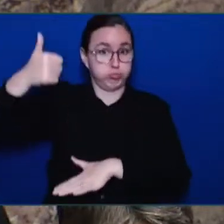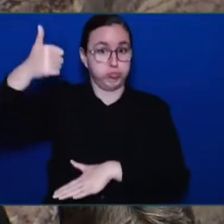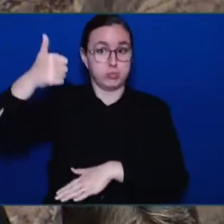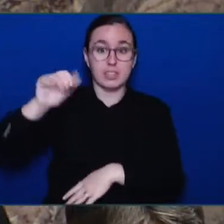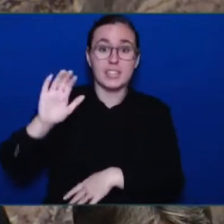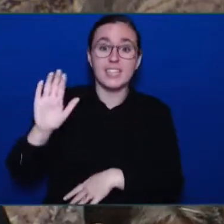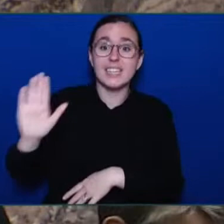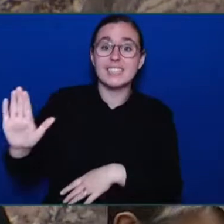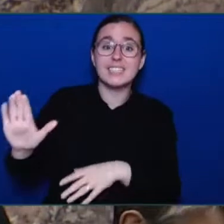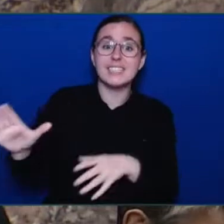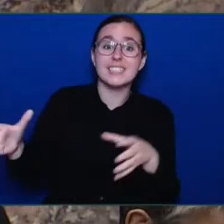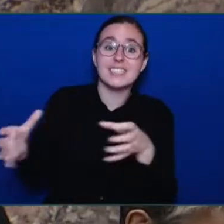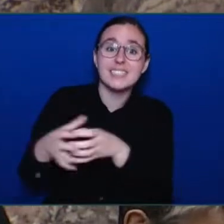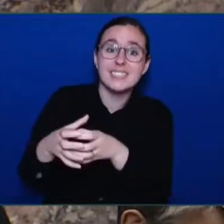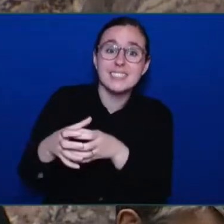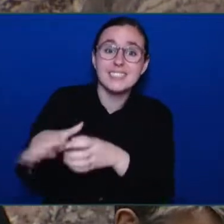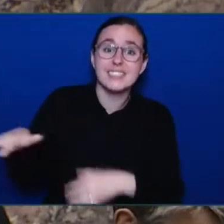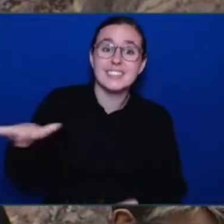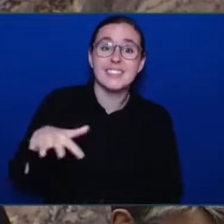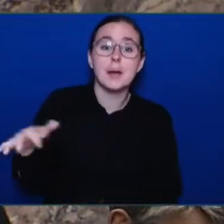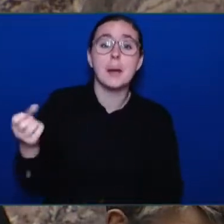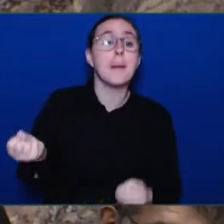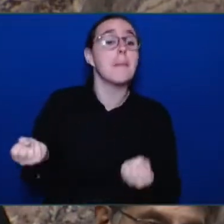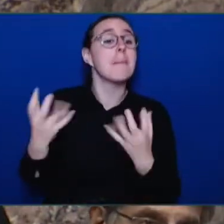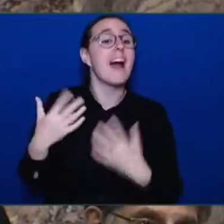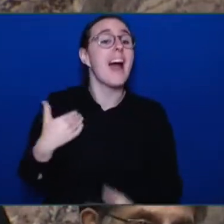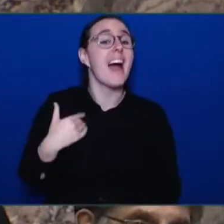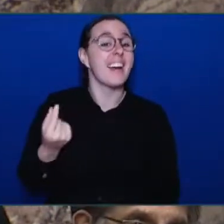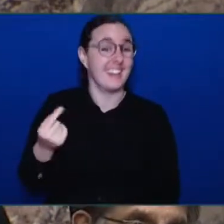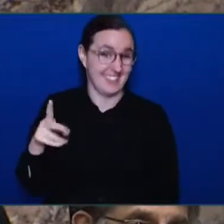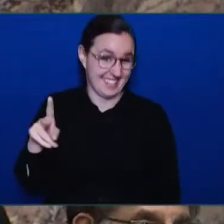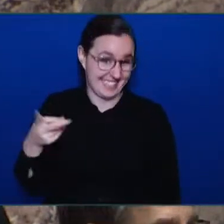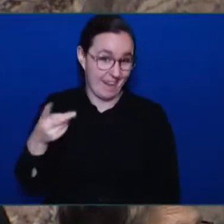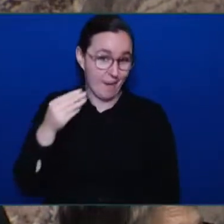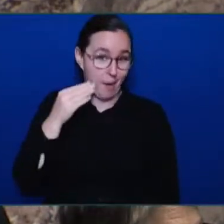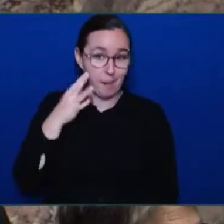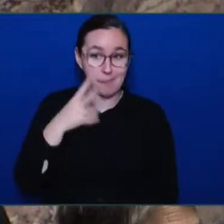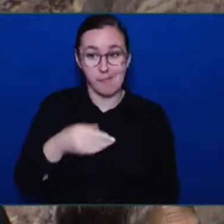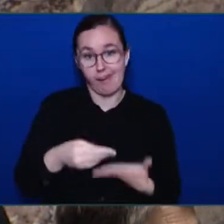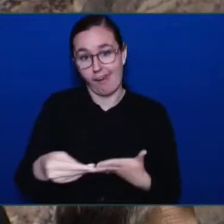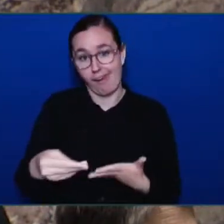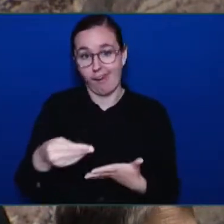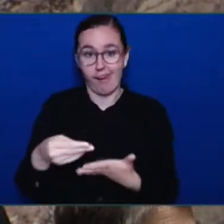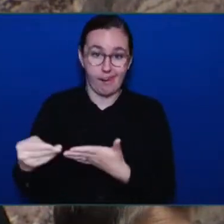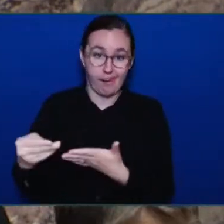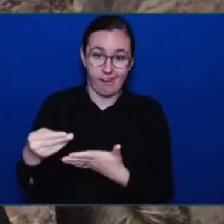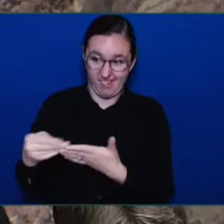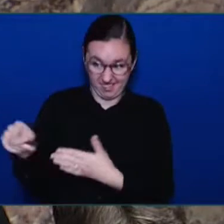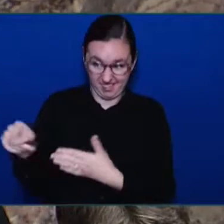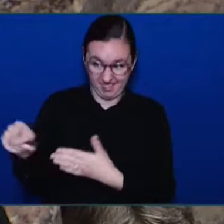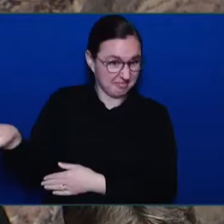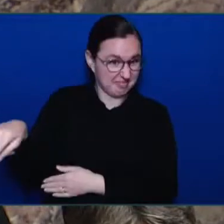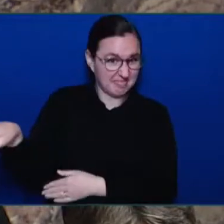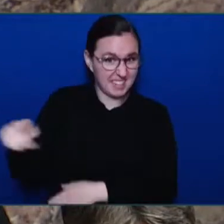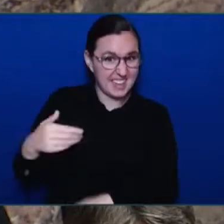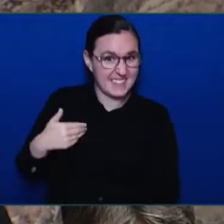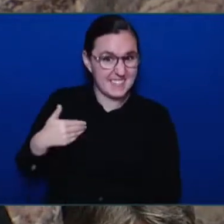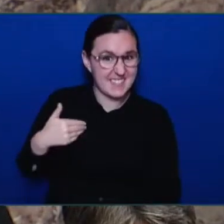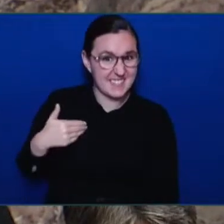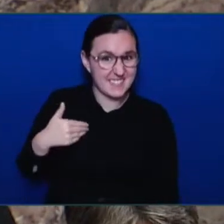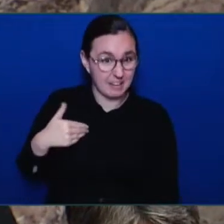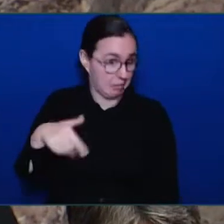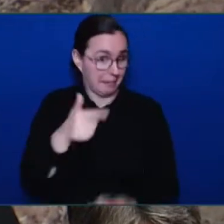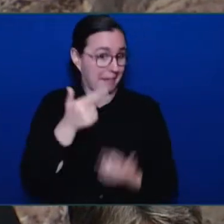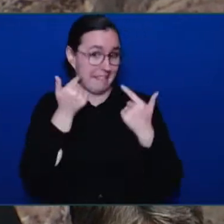Honourable Speaker, well, I can keep laughing. I got some numbers here I'll share with you. Since they want to seem to think that this is